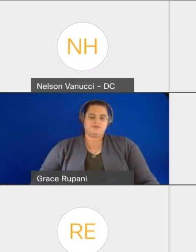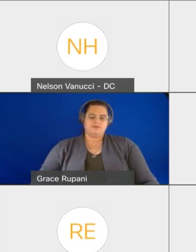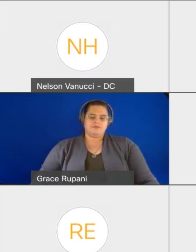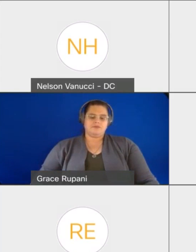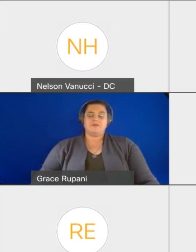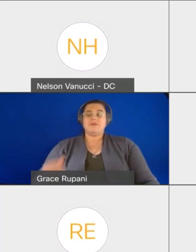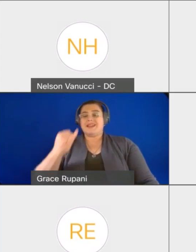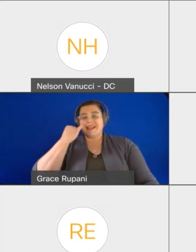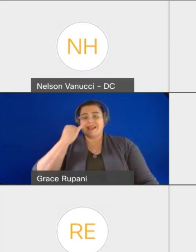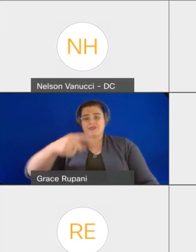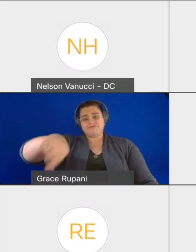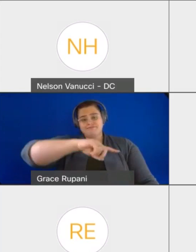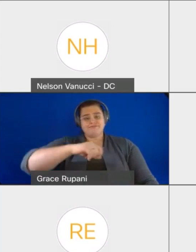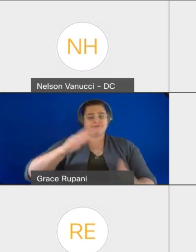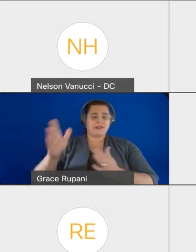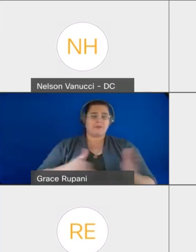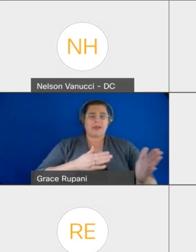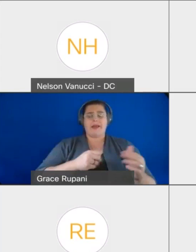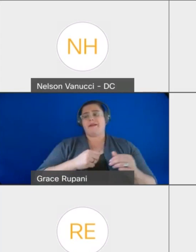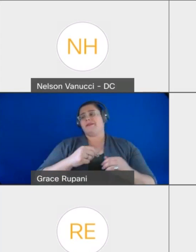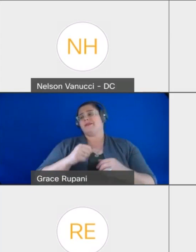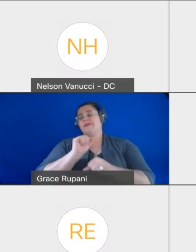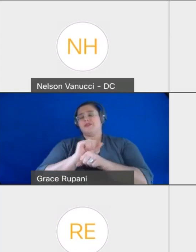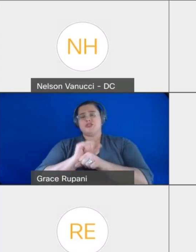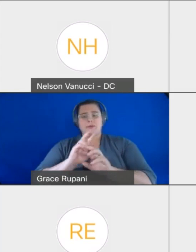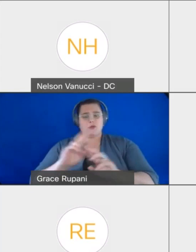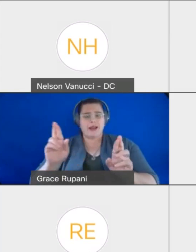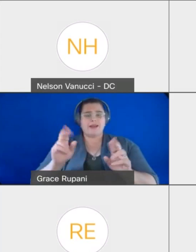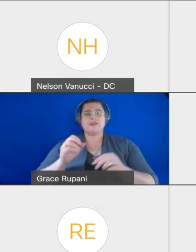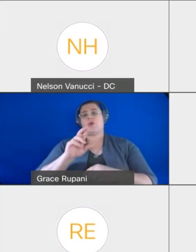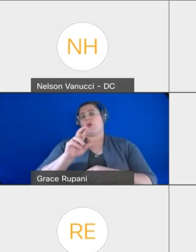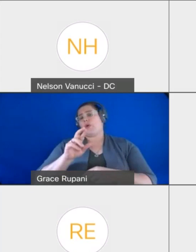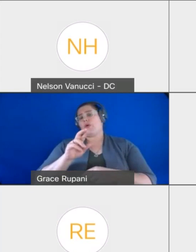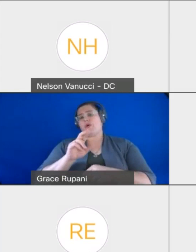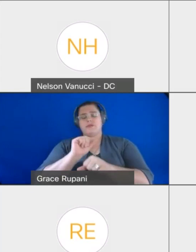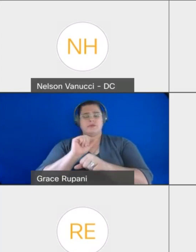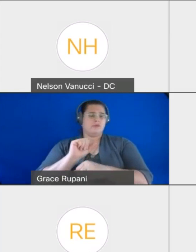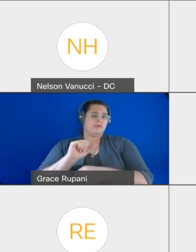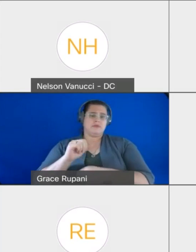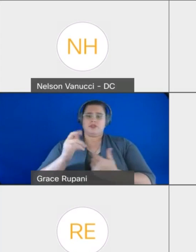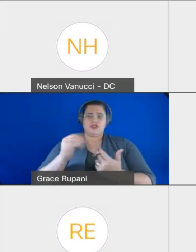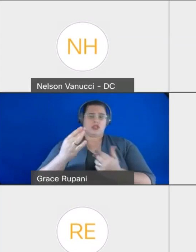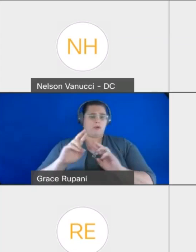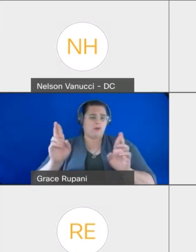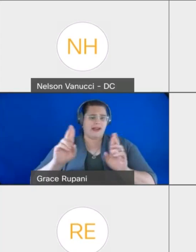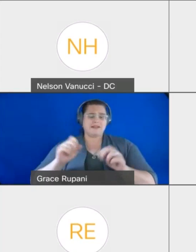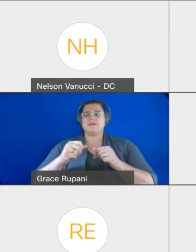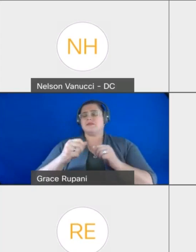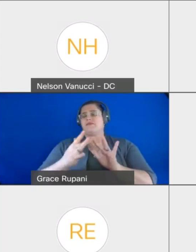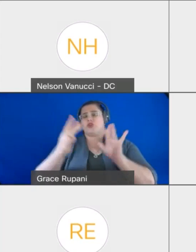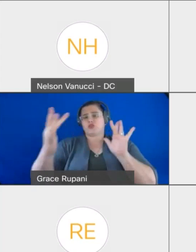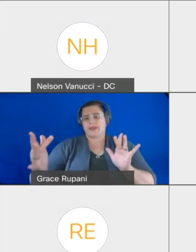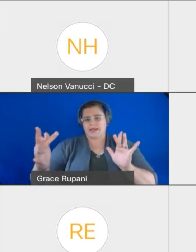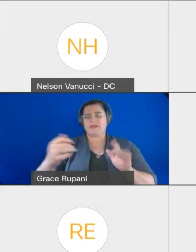or virtual job readiness, and the person has to be receiving in-person Medicaid